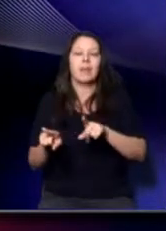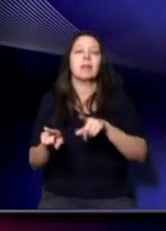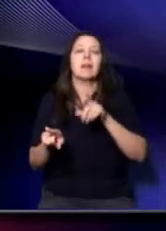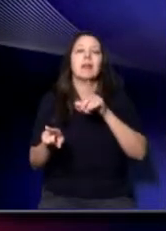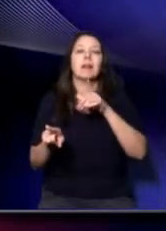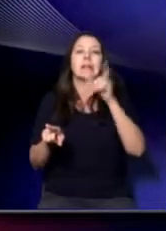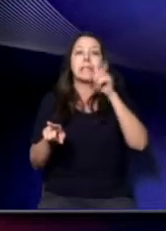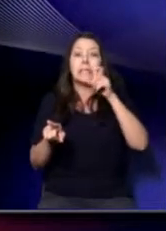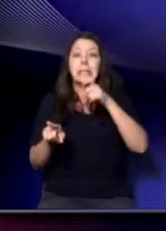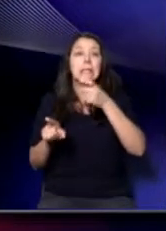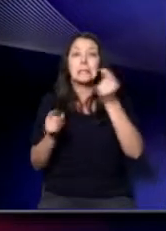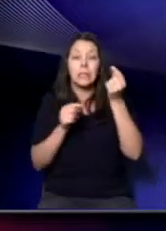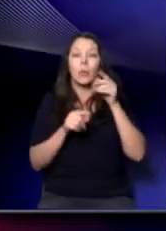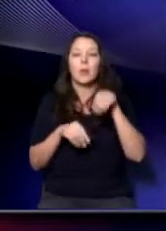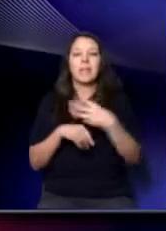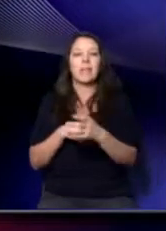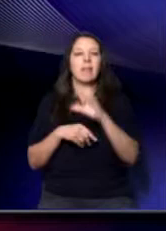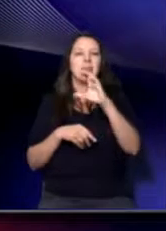cell phones are provided,